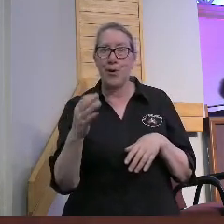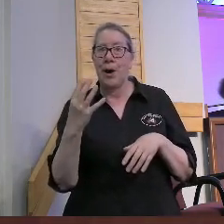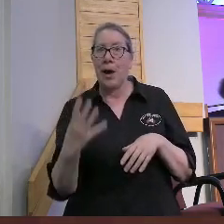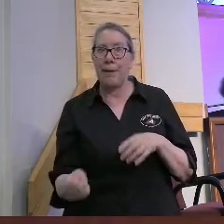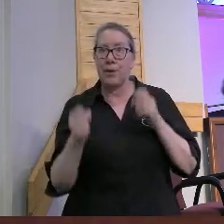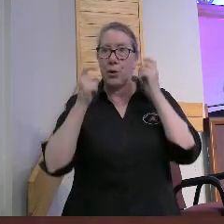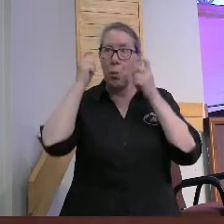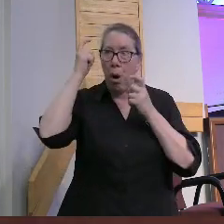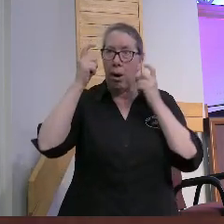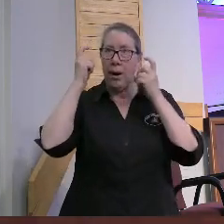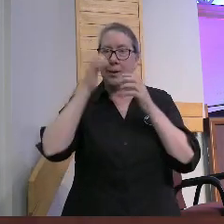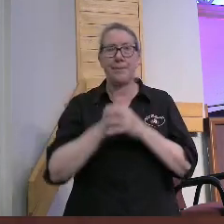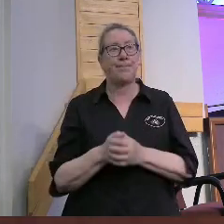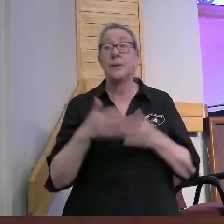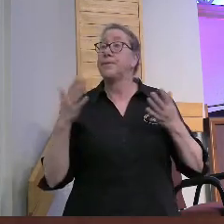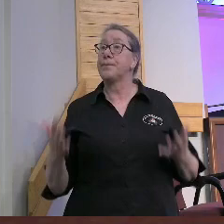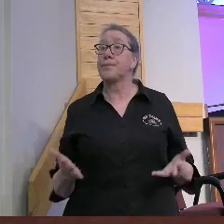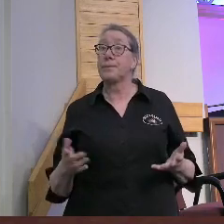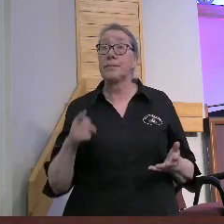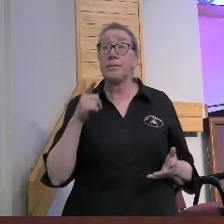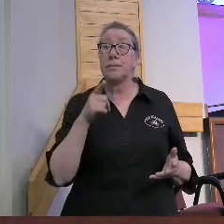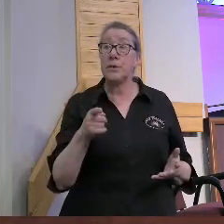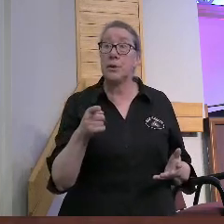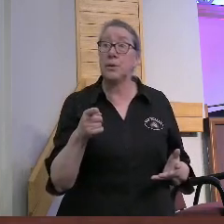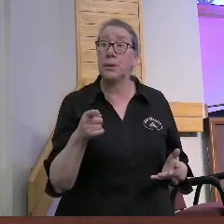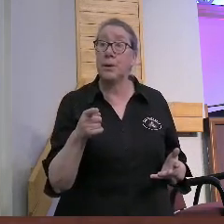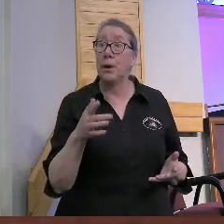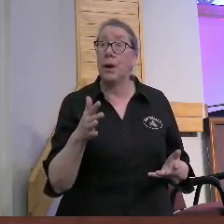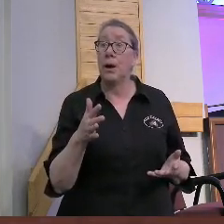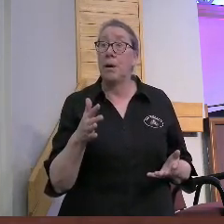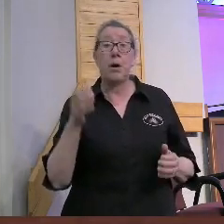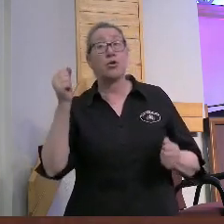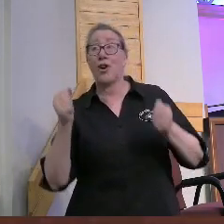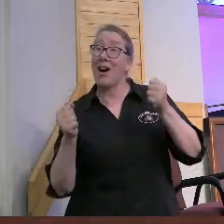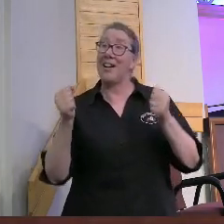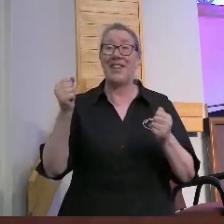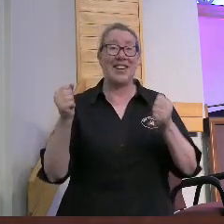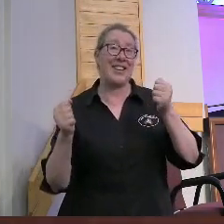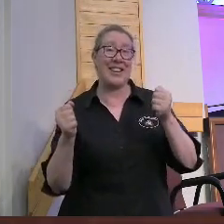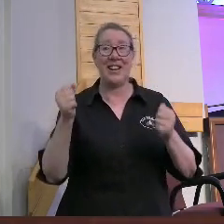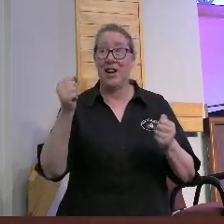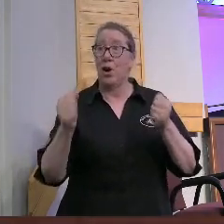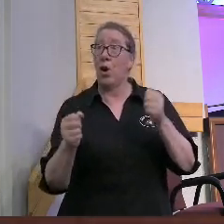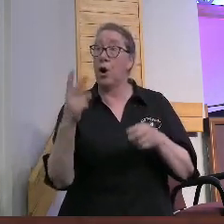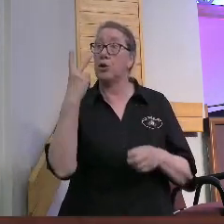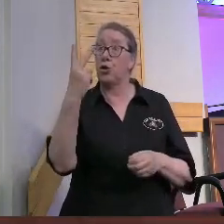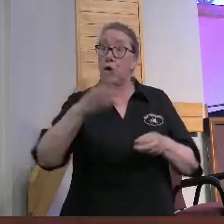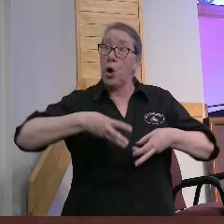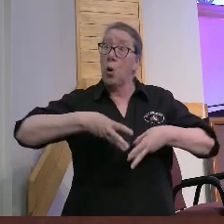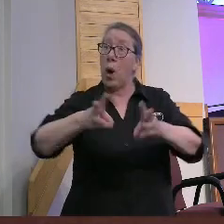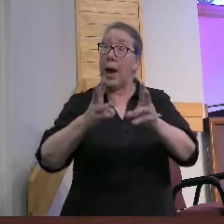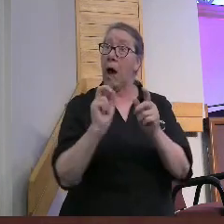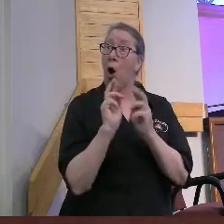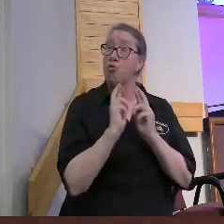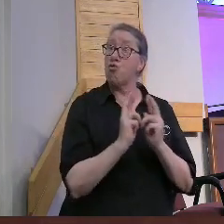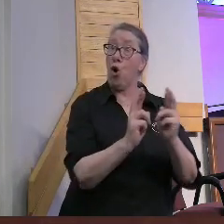worry. You see, have you ever been driving along on a dual carriageway and you know you're going